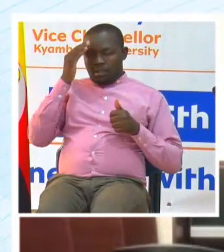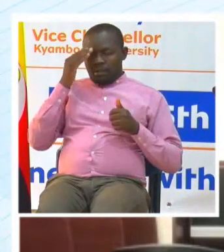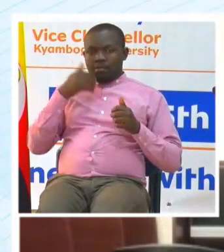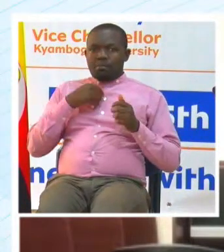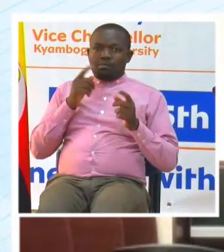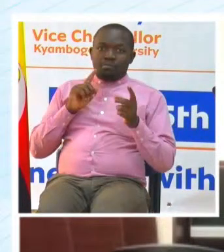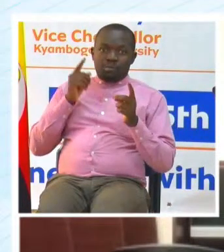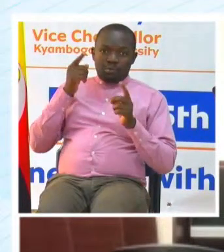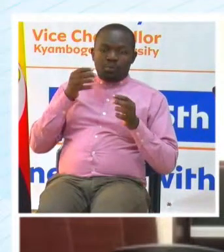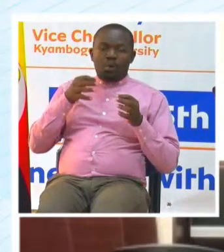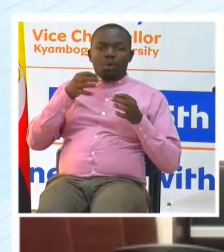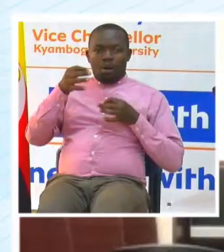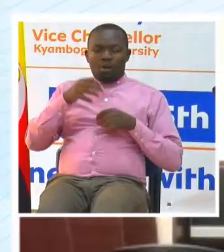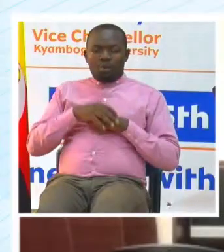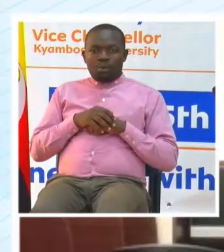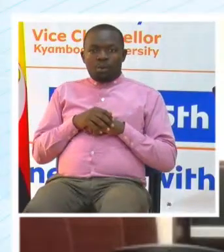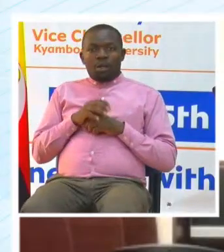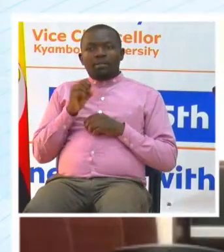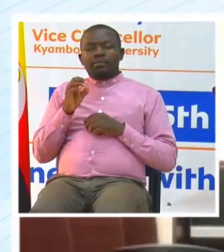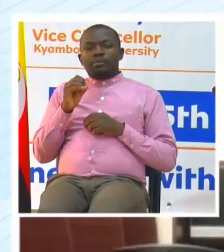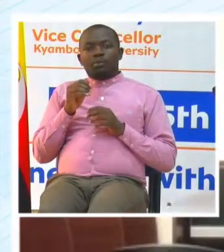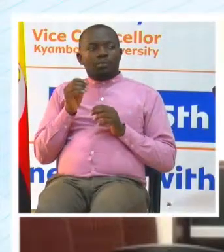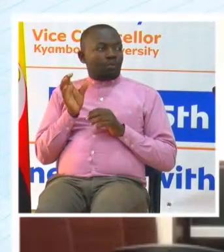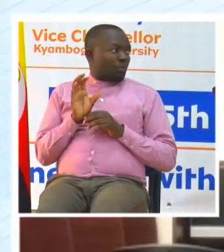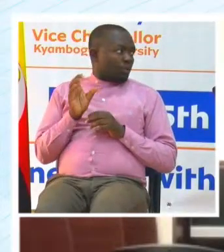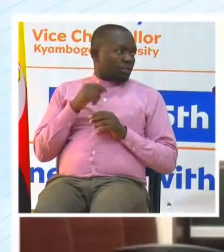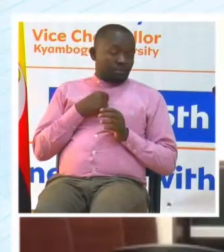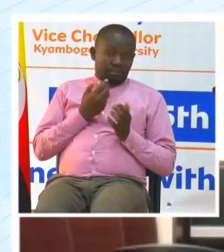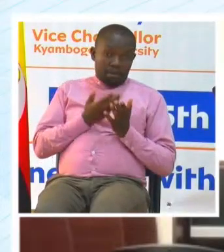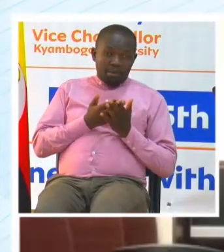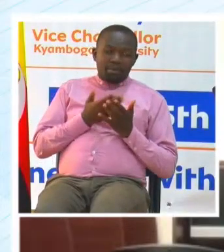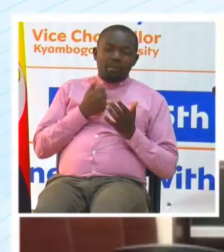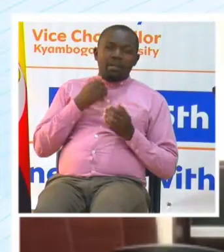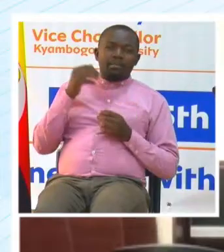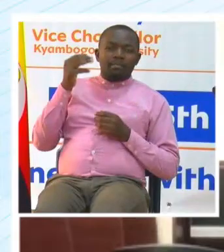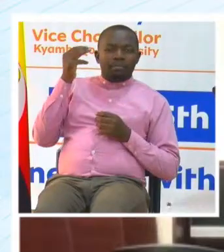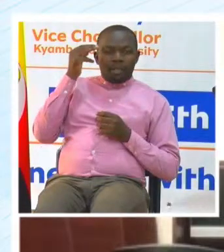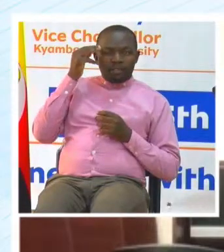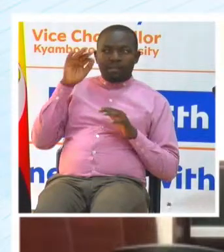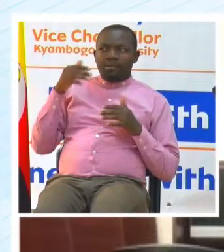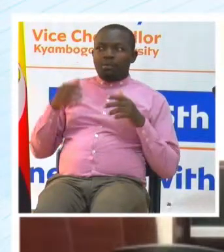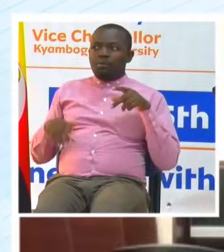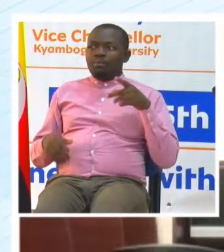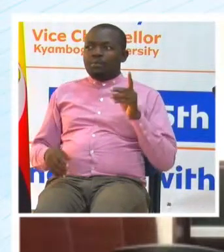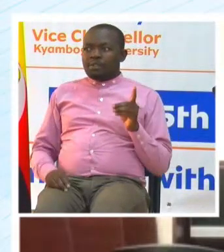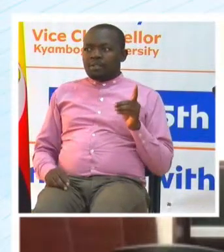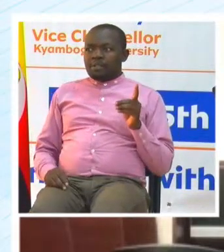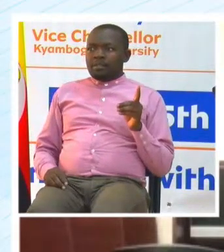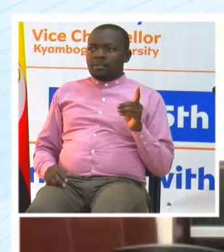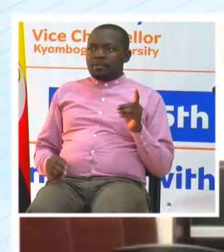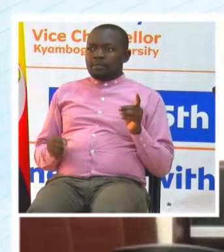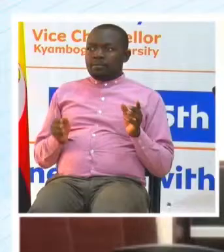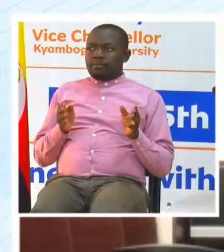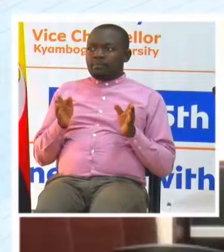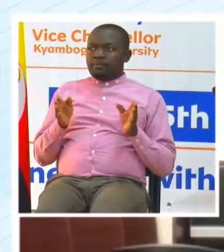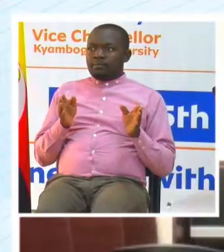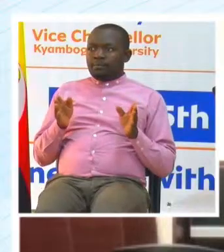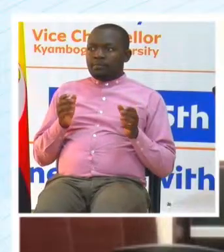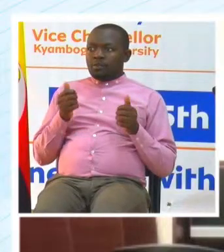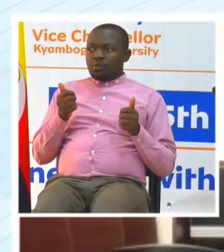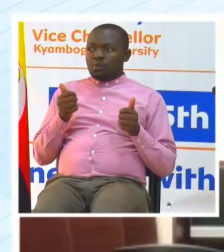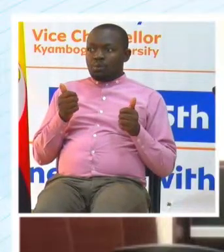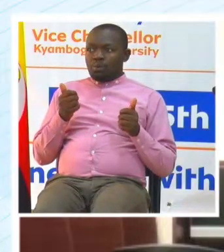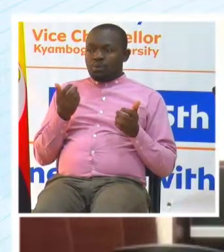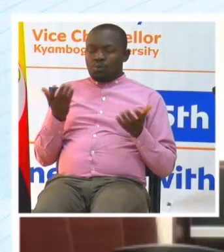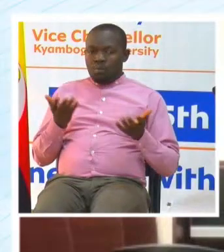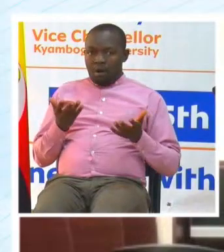and the course you'll be applying for, whether it be a master's or a PhD. The good thing with the US is that they allow